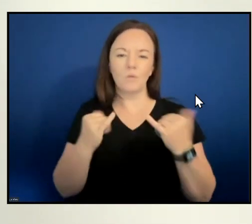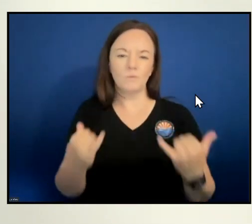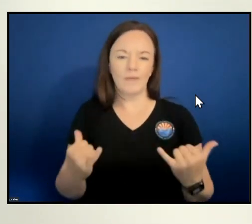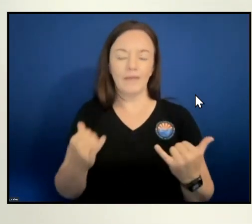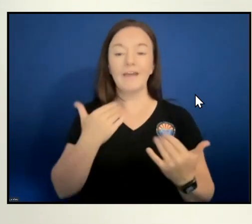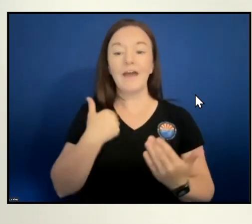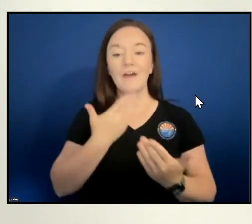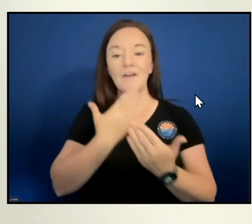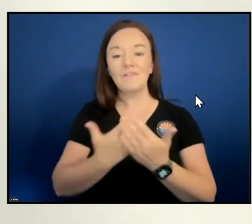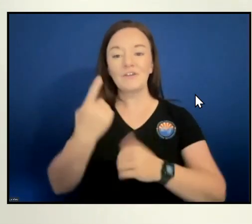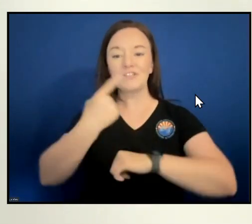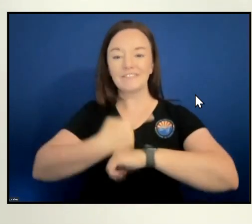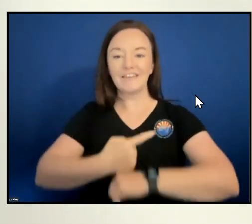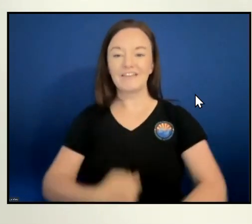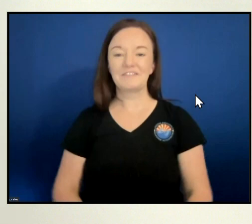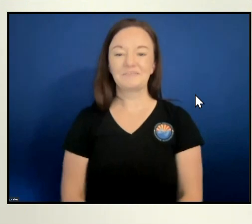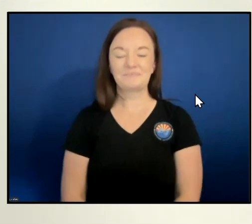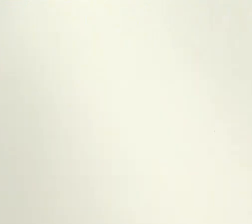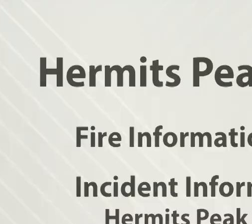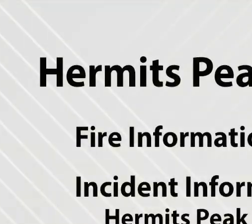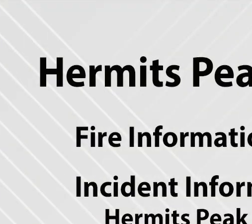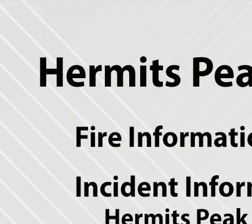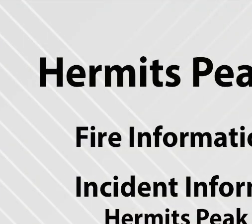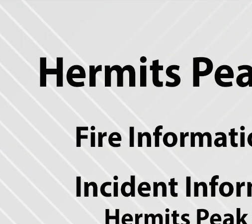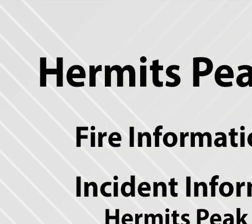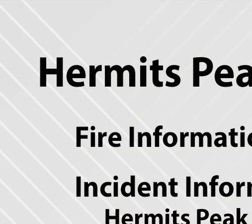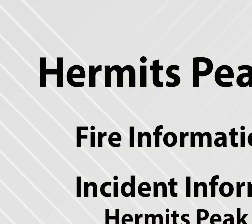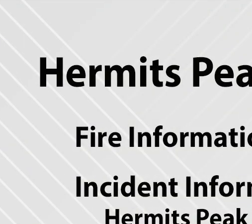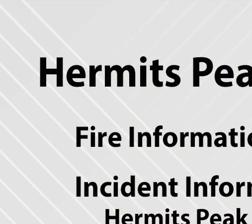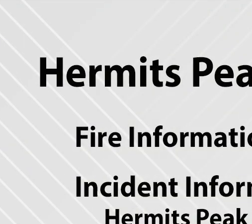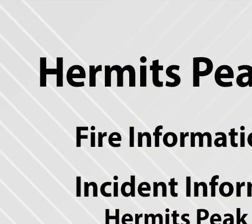Thank you.